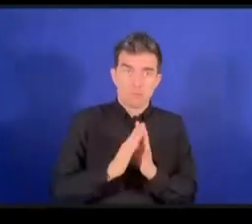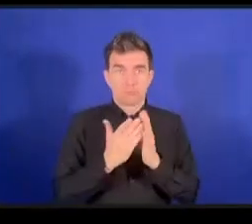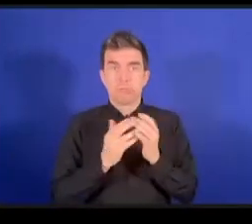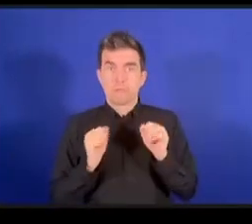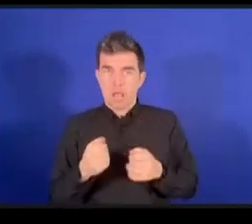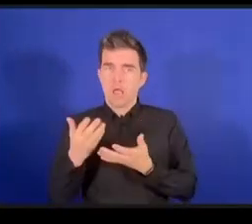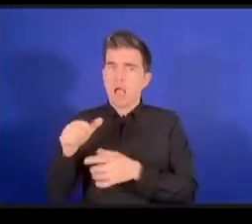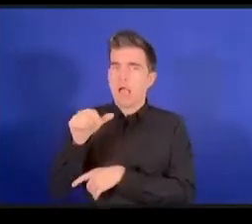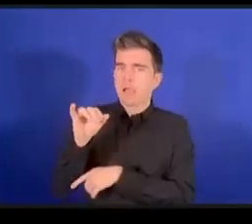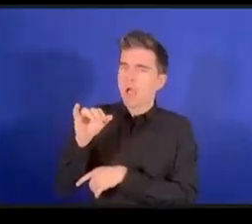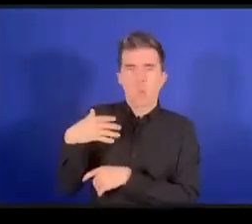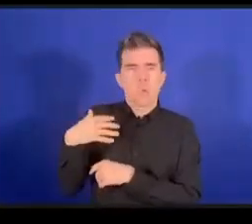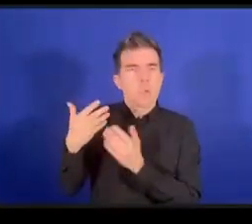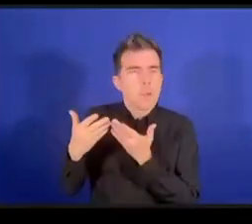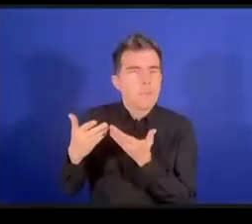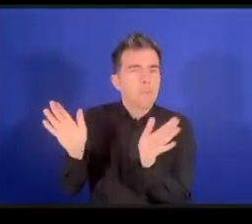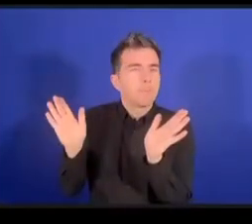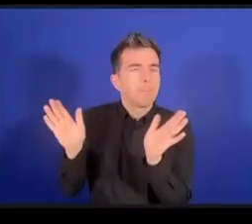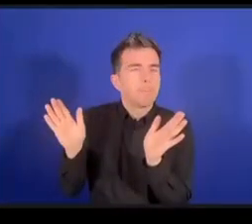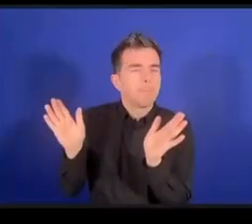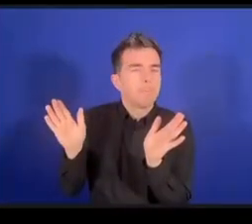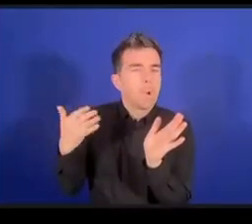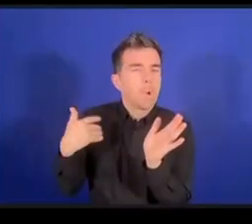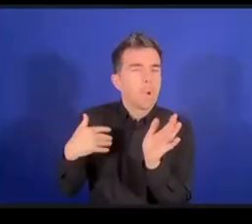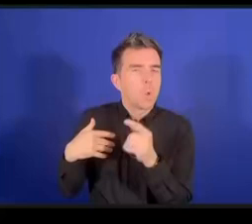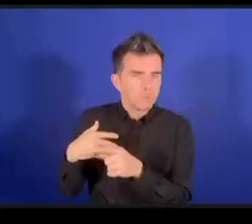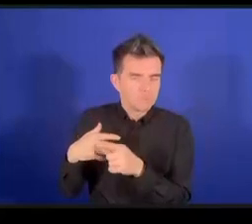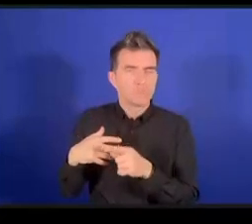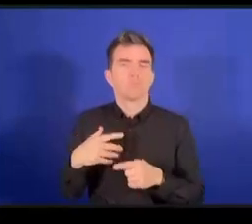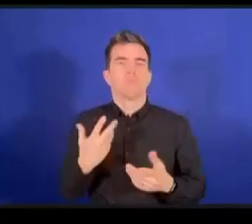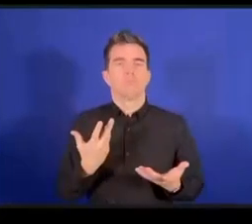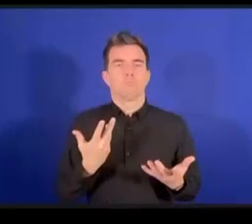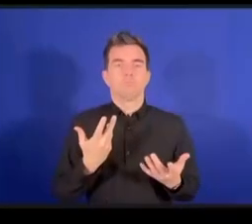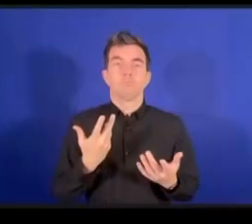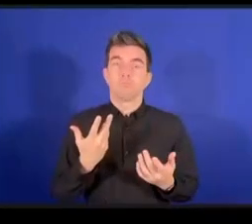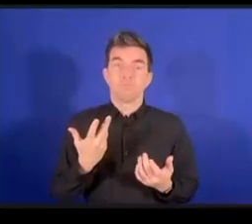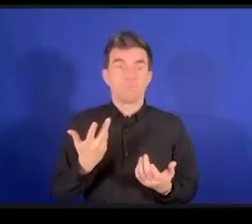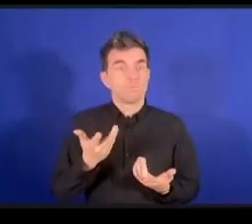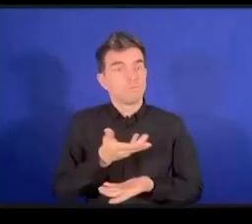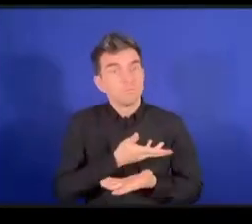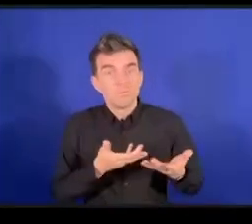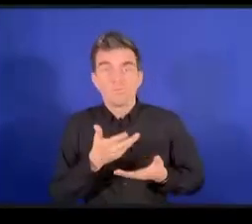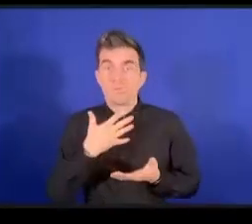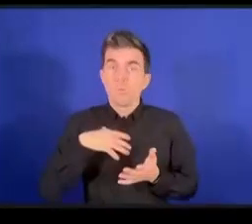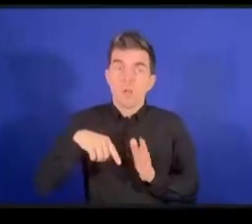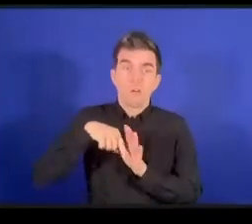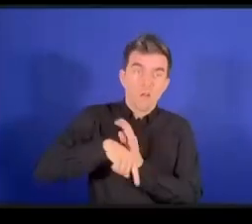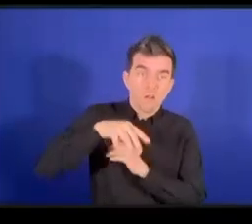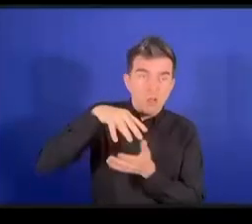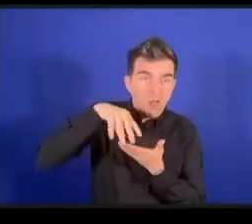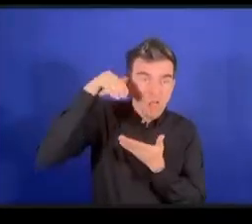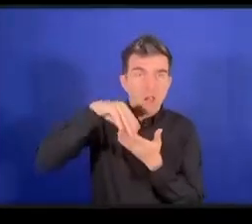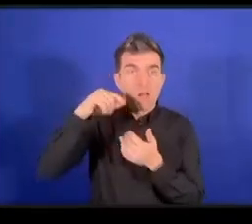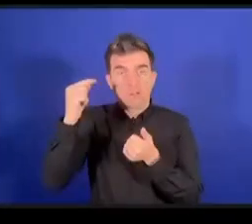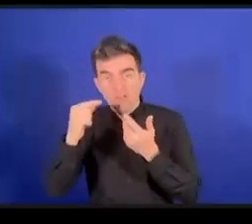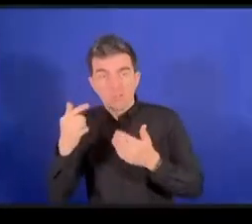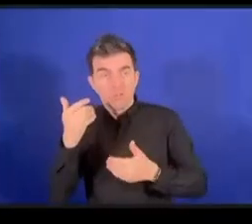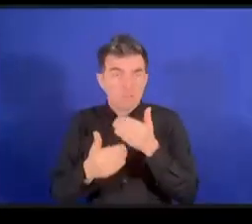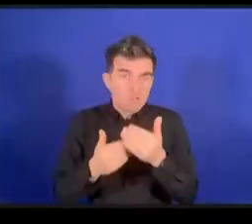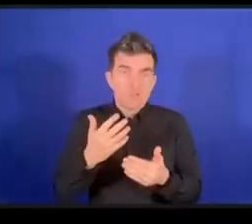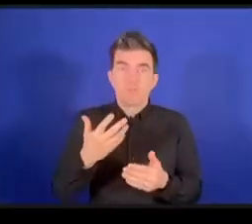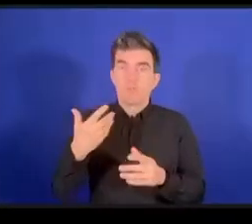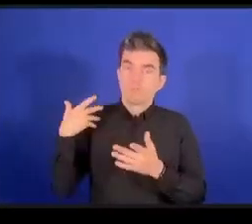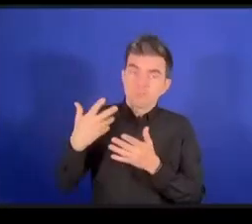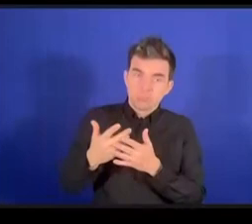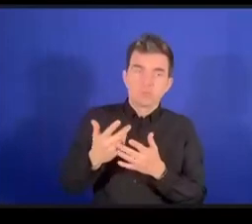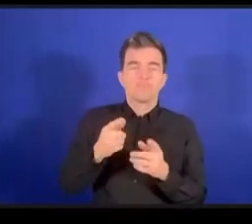attention in the last decade, are still a subfield within this. And we see what we know of artificial intelligence, many